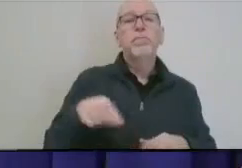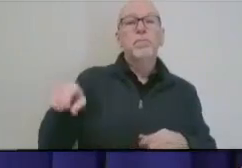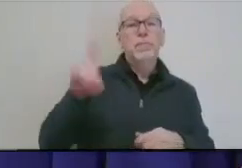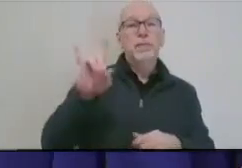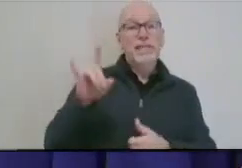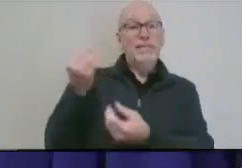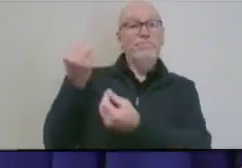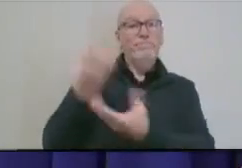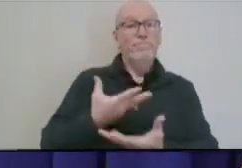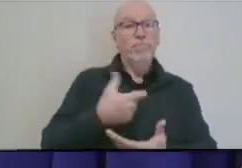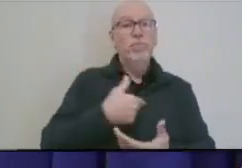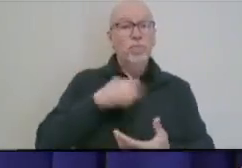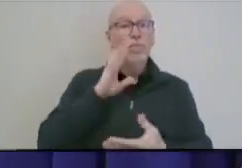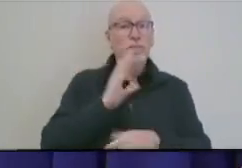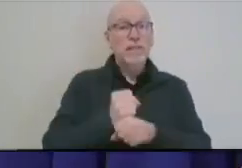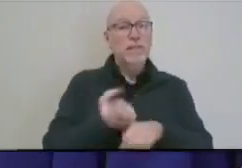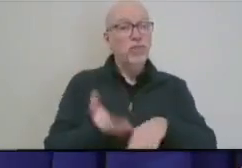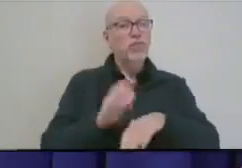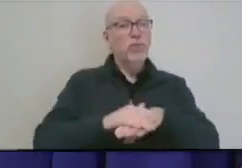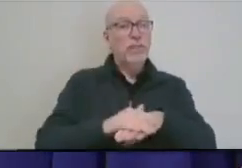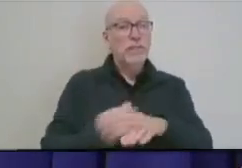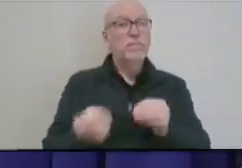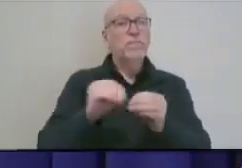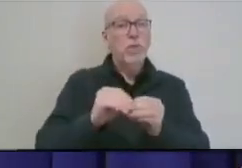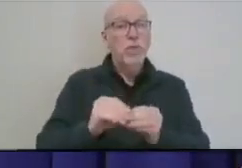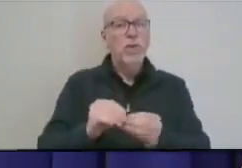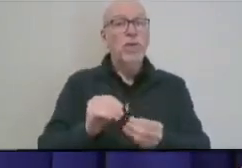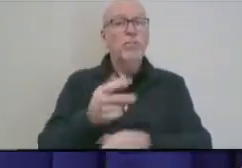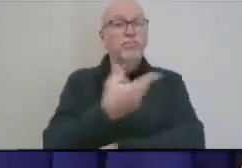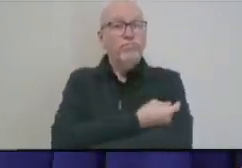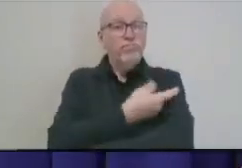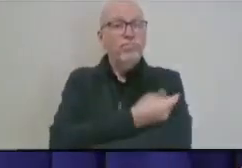that we were going to get an increase in our doses,